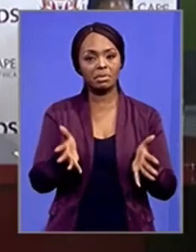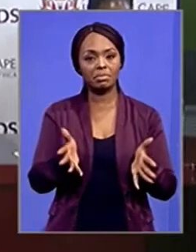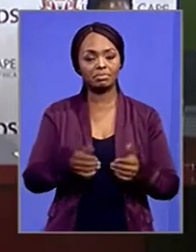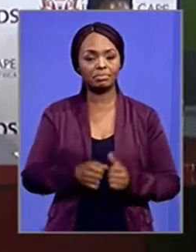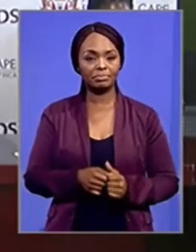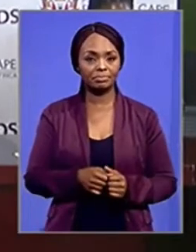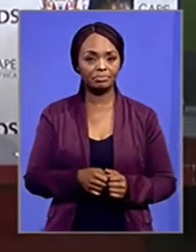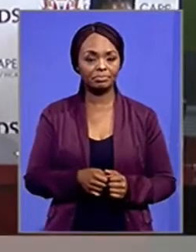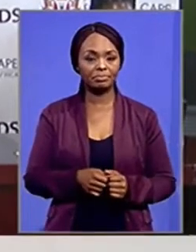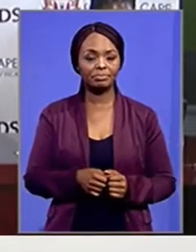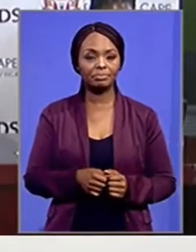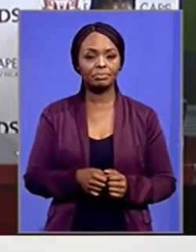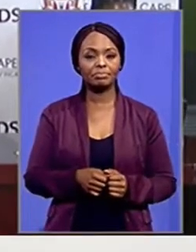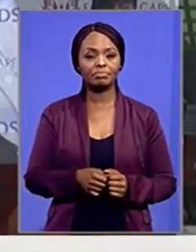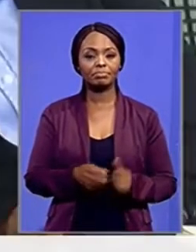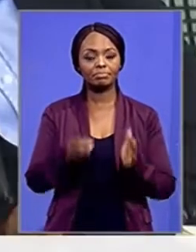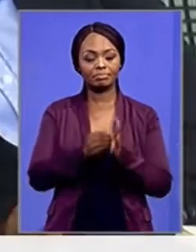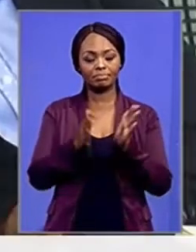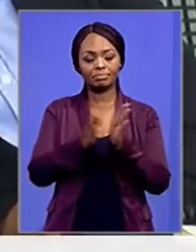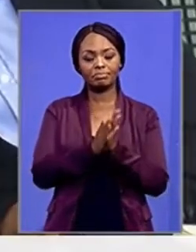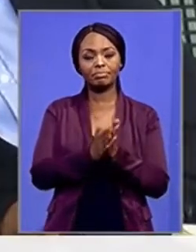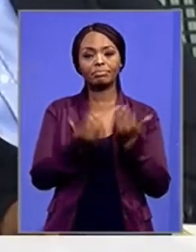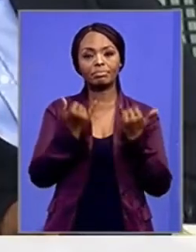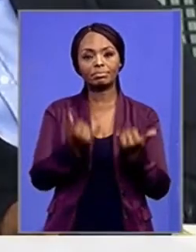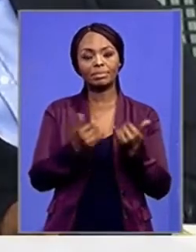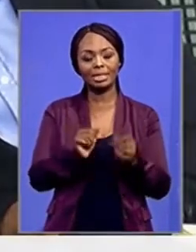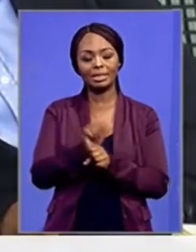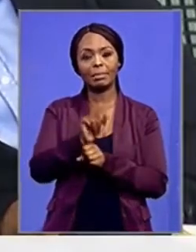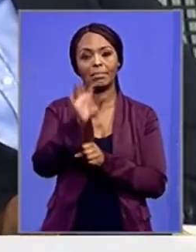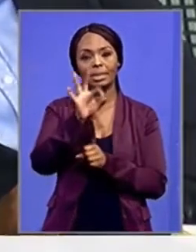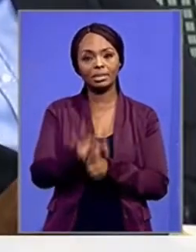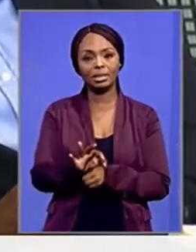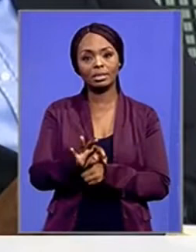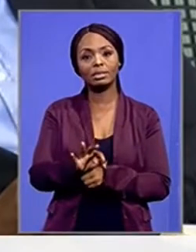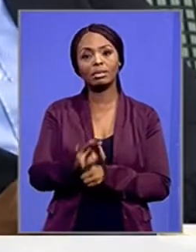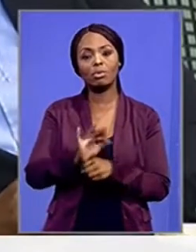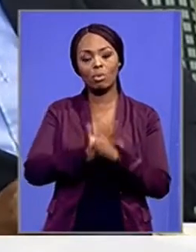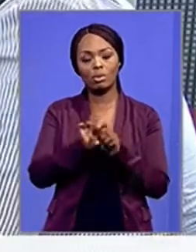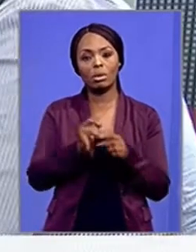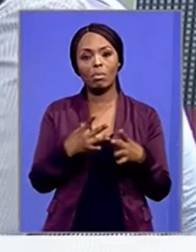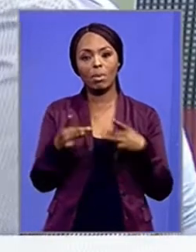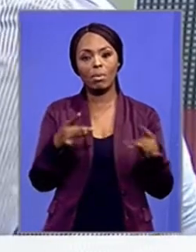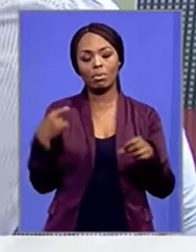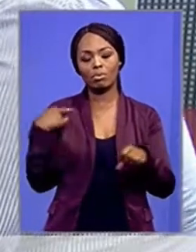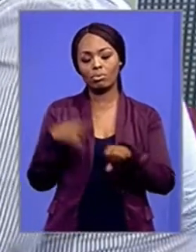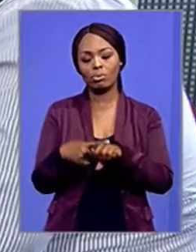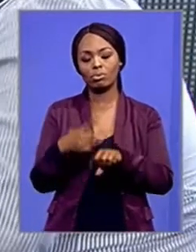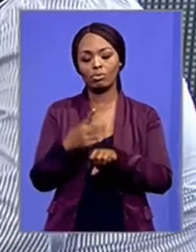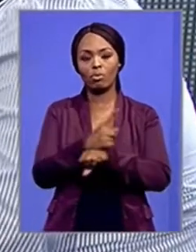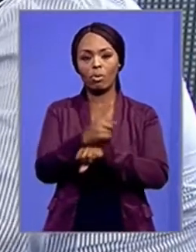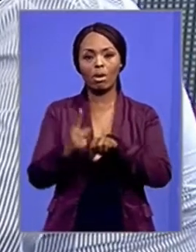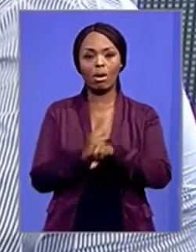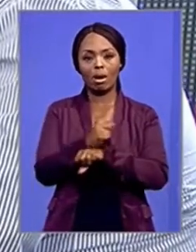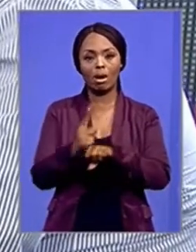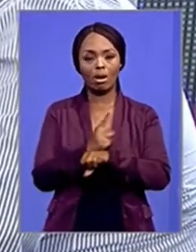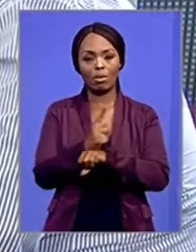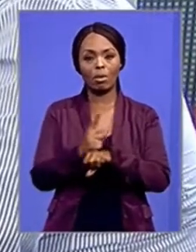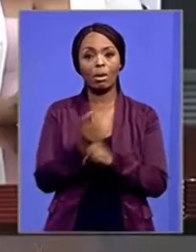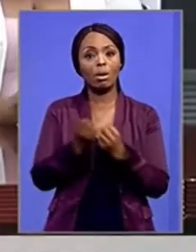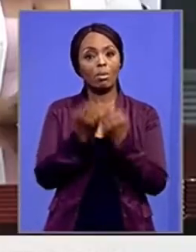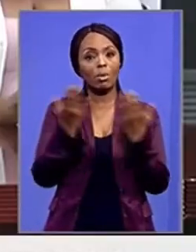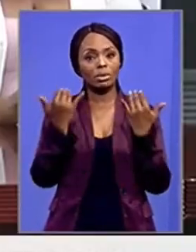Ho hatisitswe diperesente tse 16 tsa ditshwaetso tsa COVID-19 di horeng tse 24 tseo ho tsona baahi ba